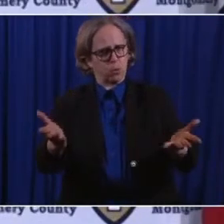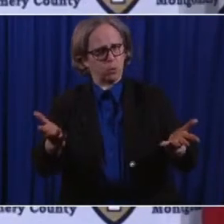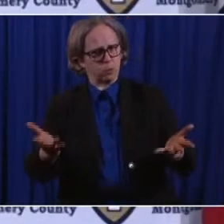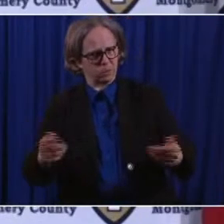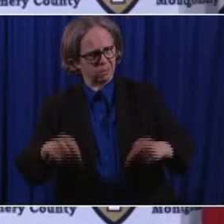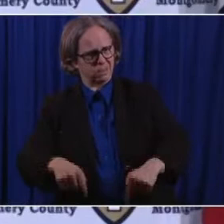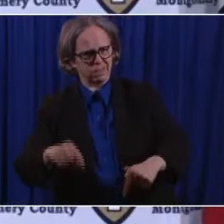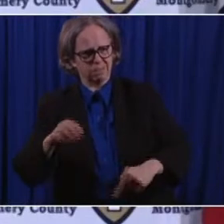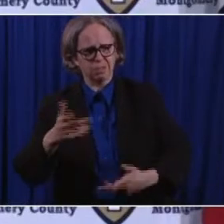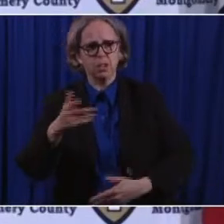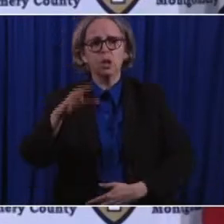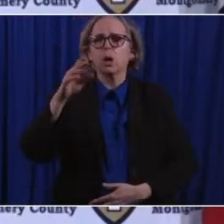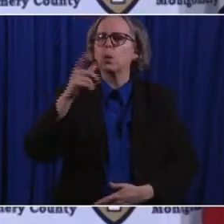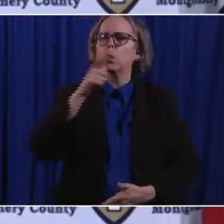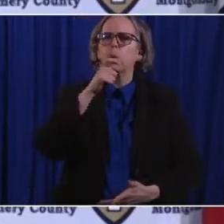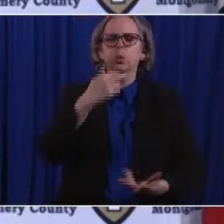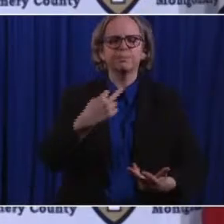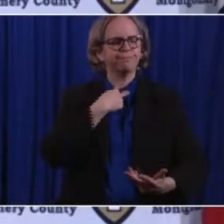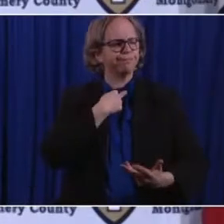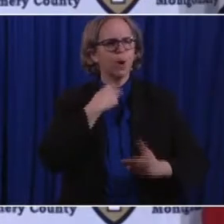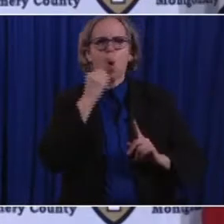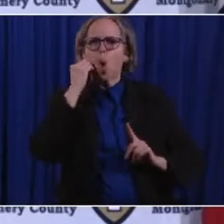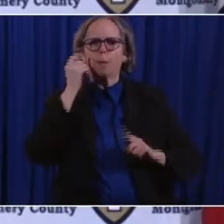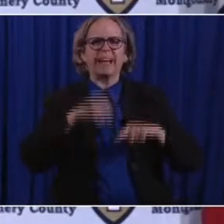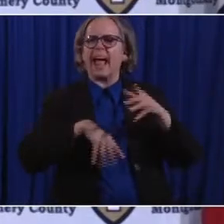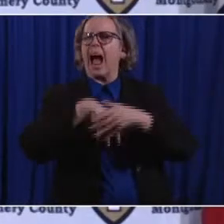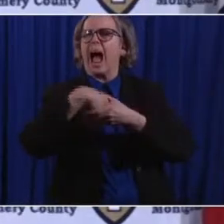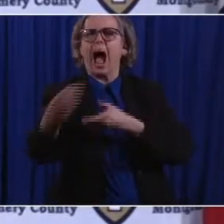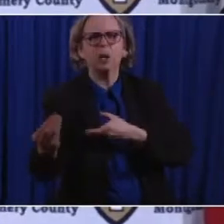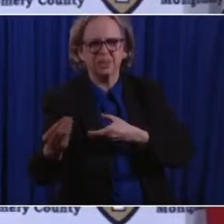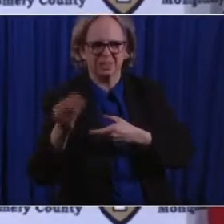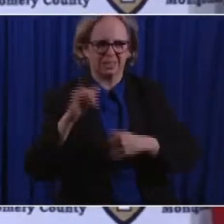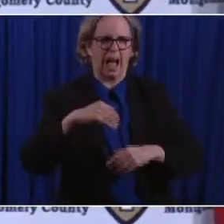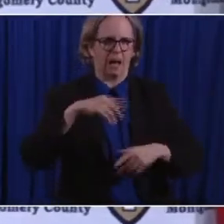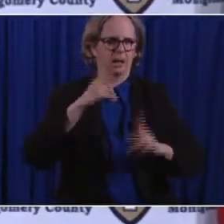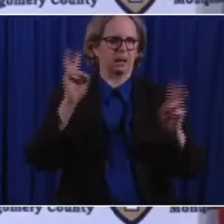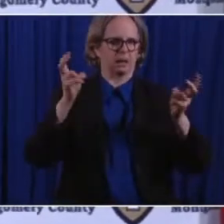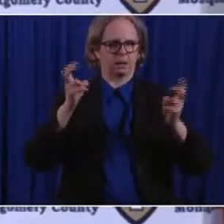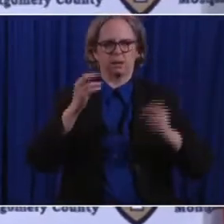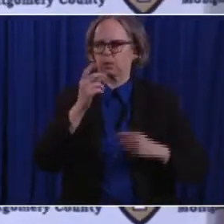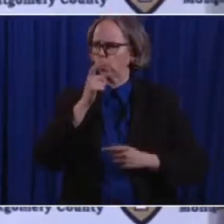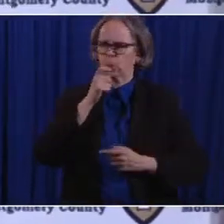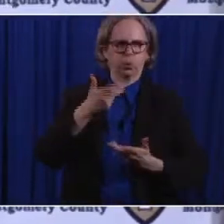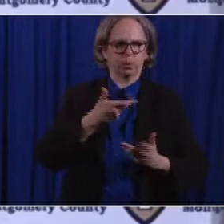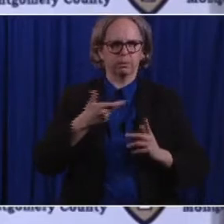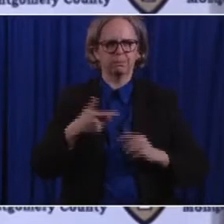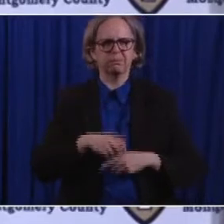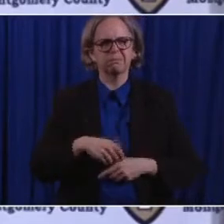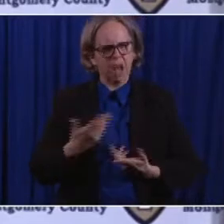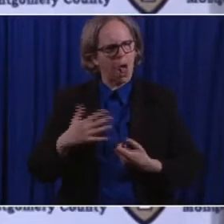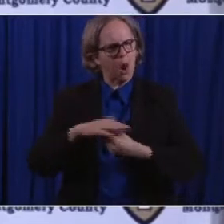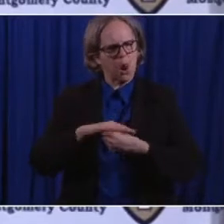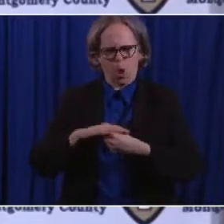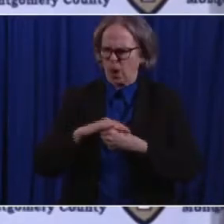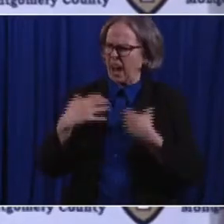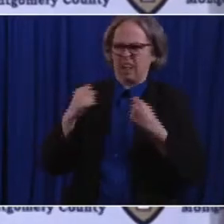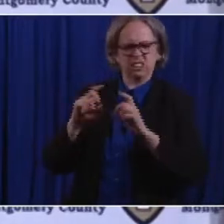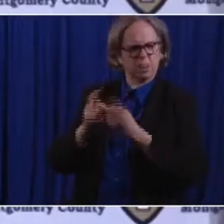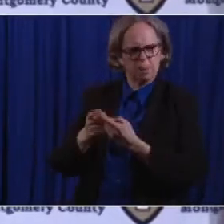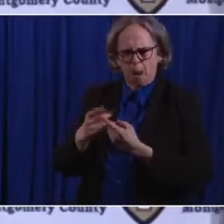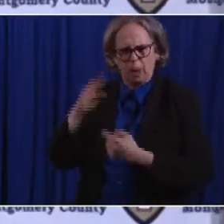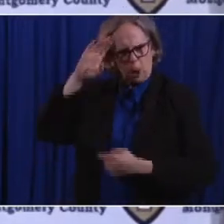their home. Our local health departments have been doing a very good job going out and giving